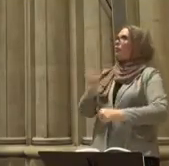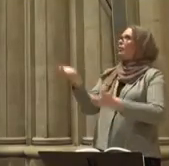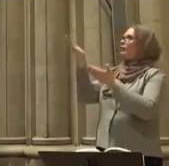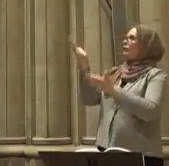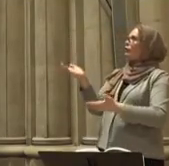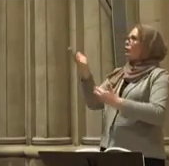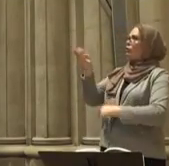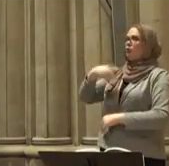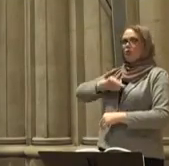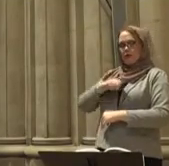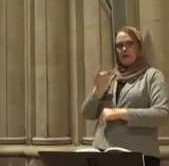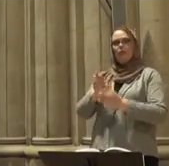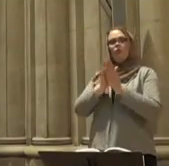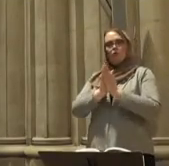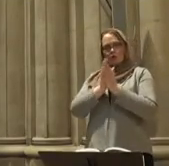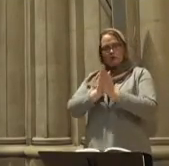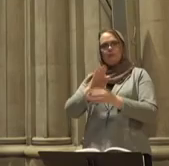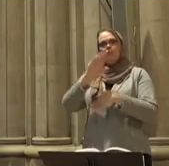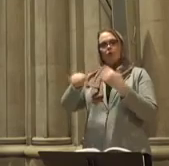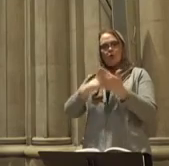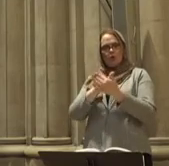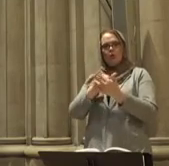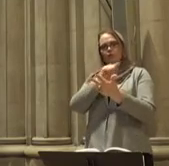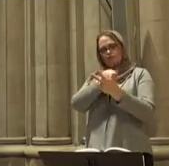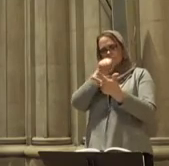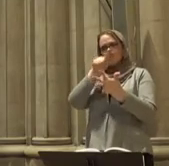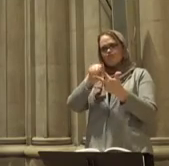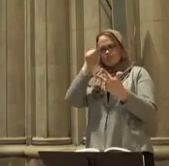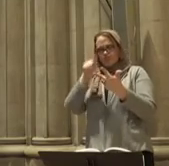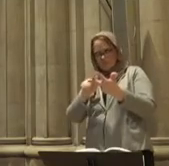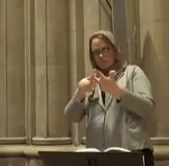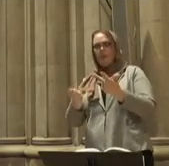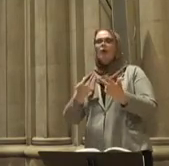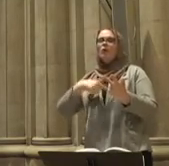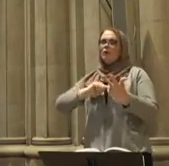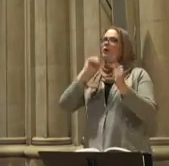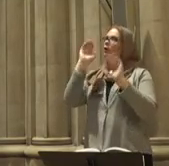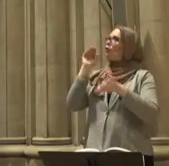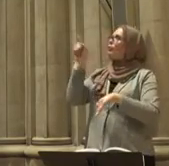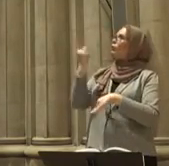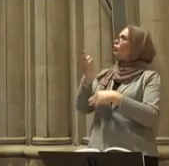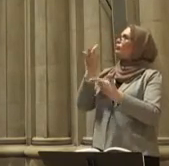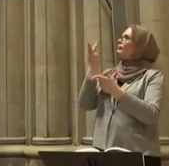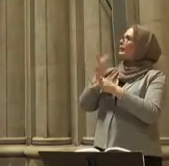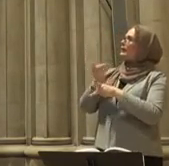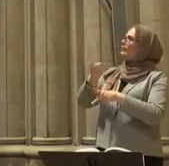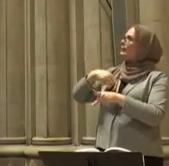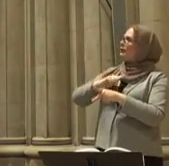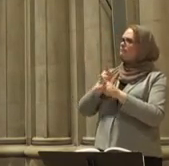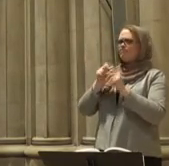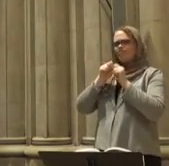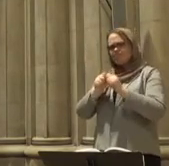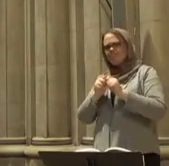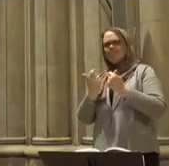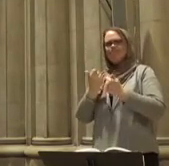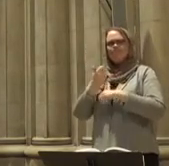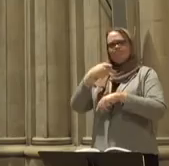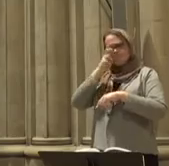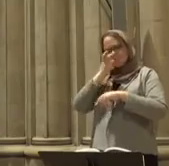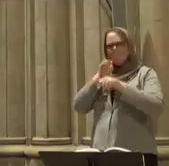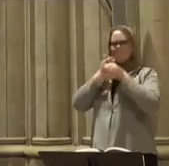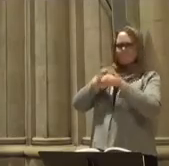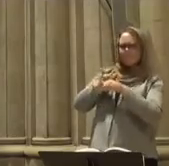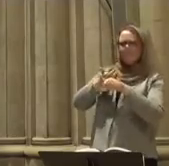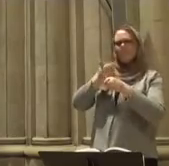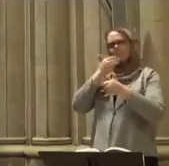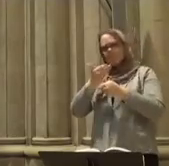unity. Keep us steadfast in this faith and worship, and bring us at last to see you in your